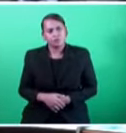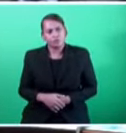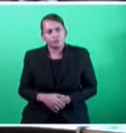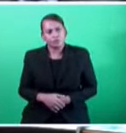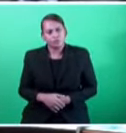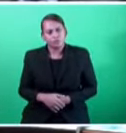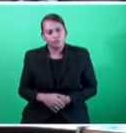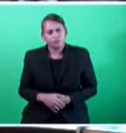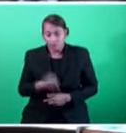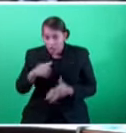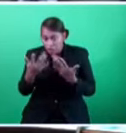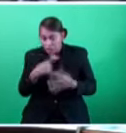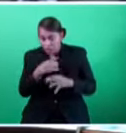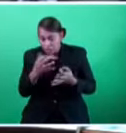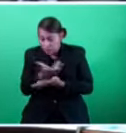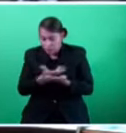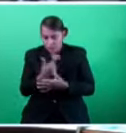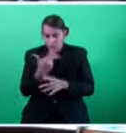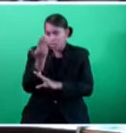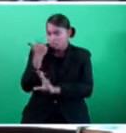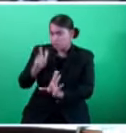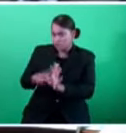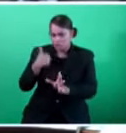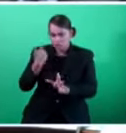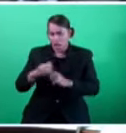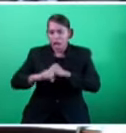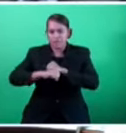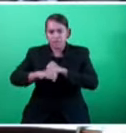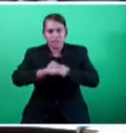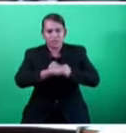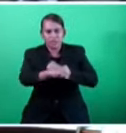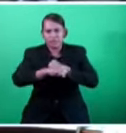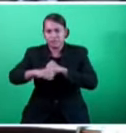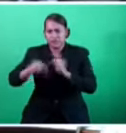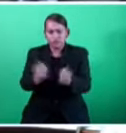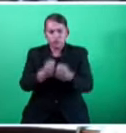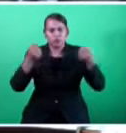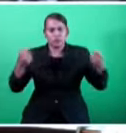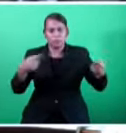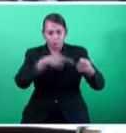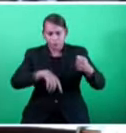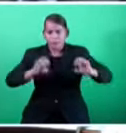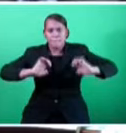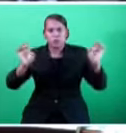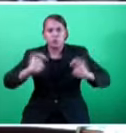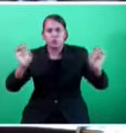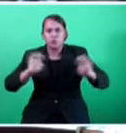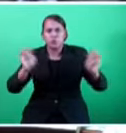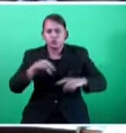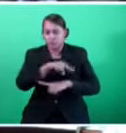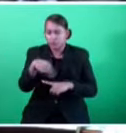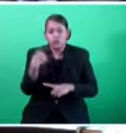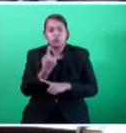done last year, we had advertised in the papers emergency desilting of